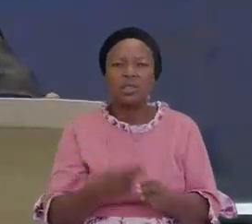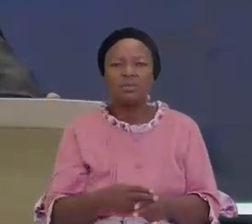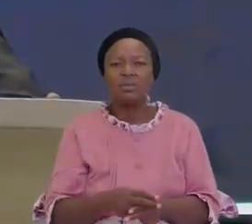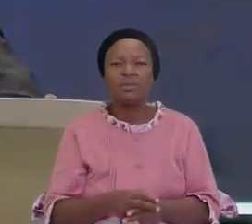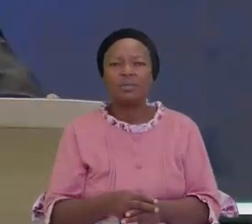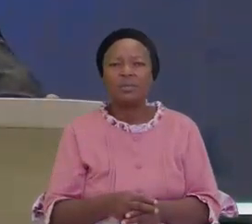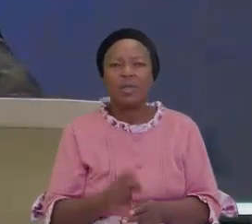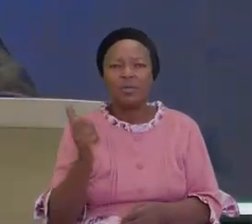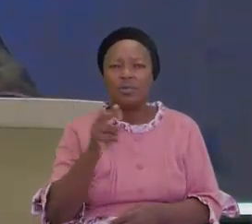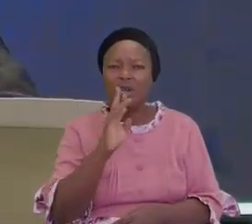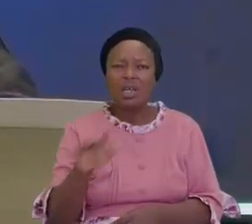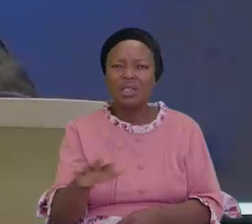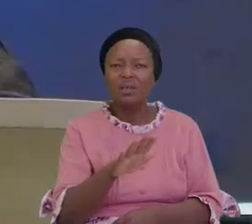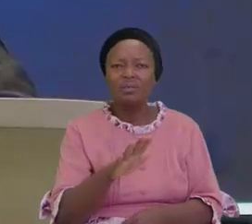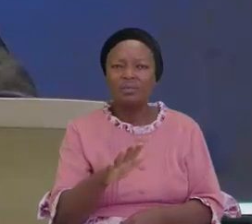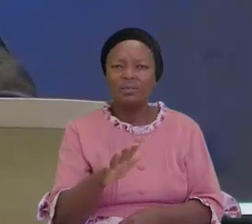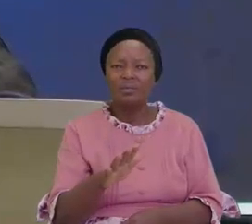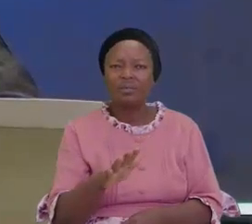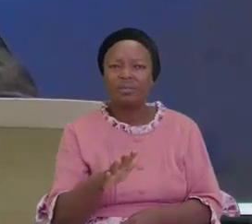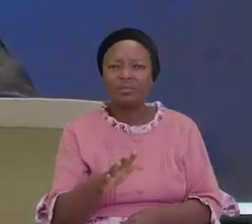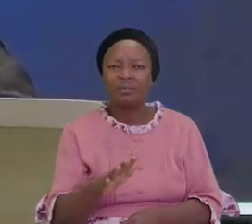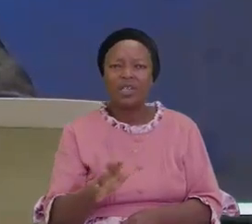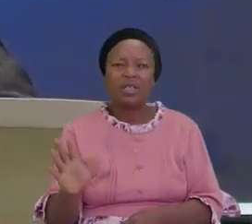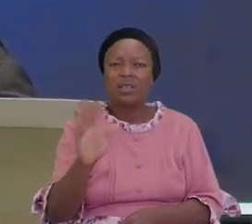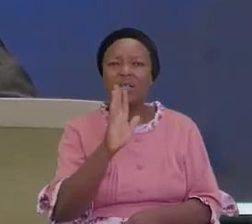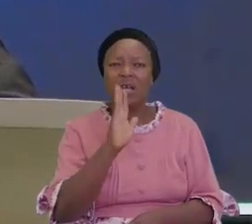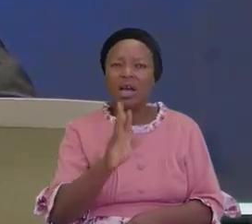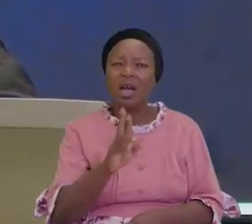Where are they? They are down.